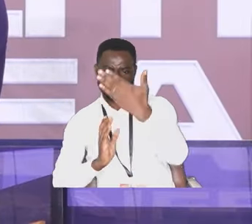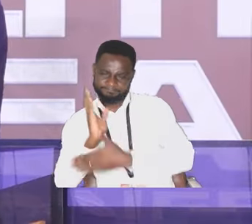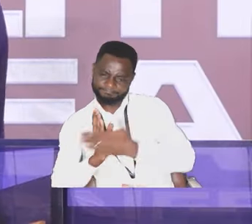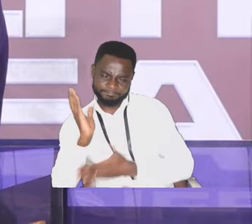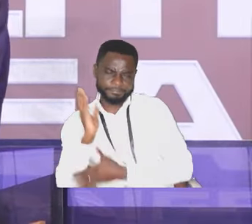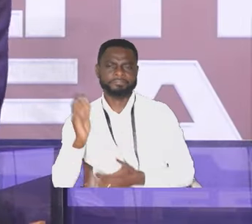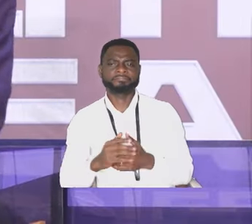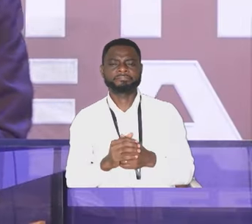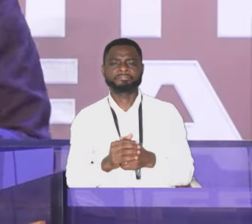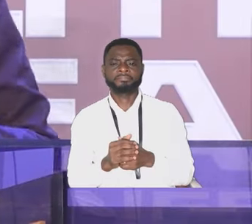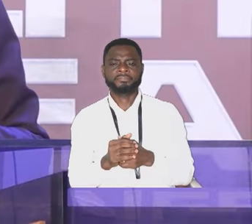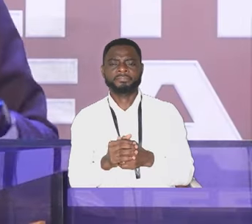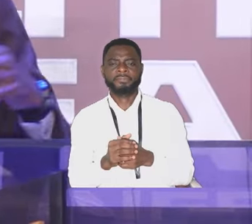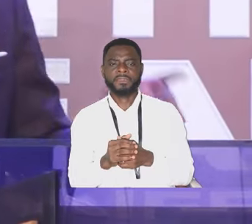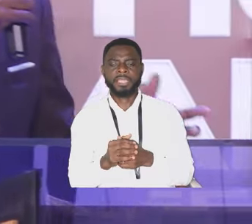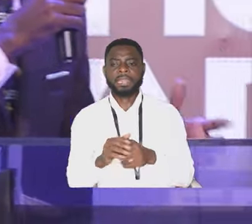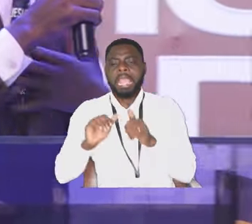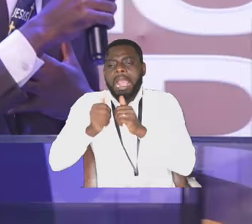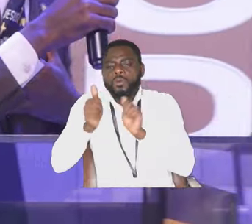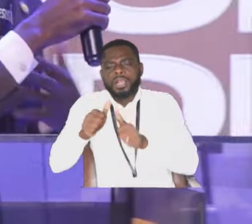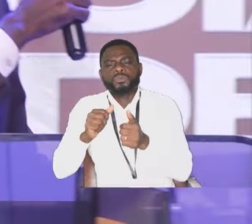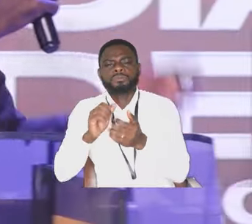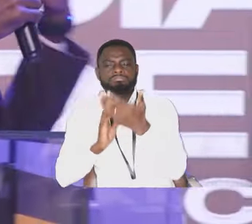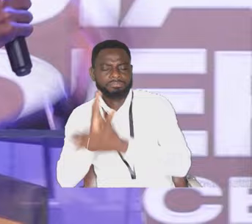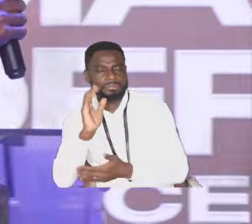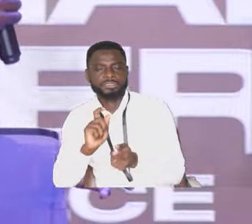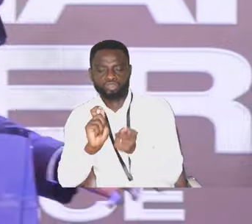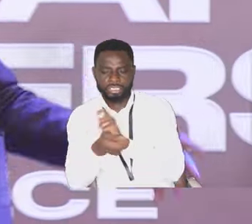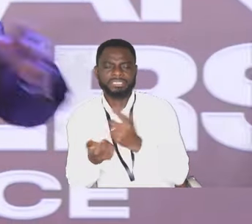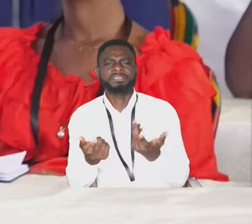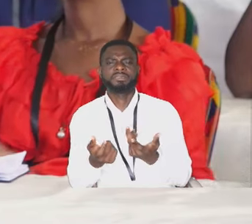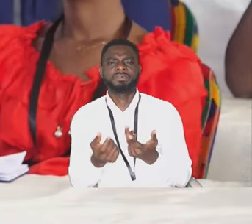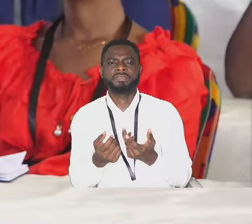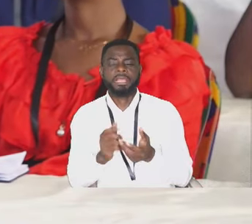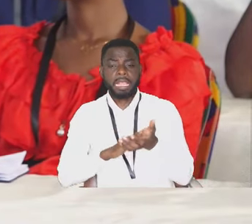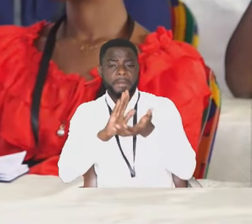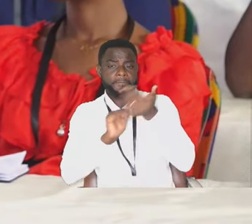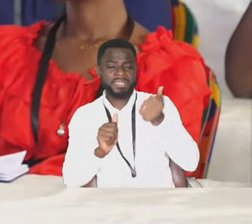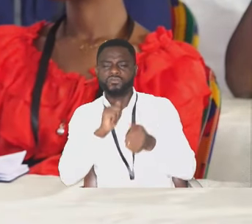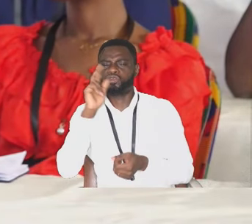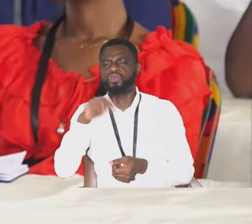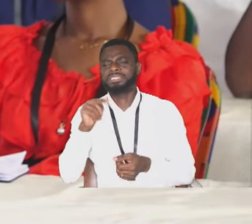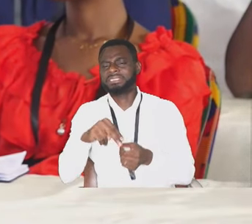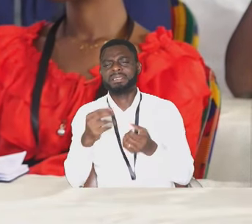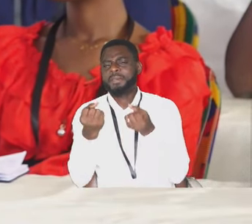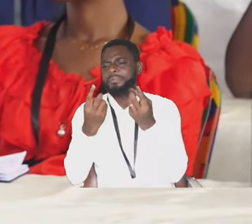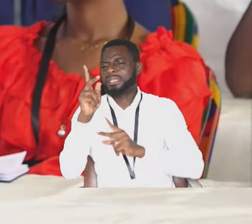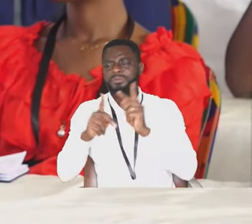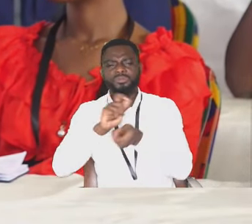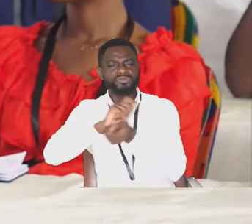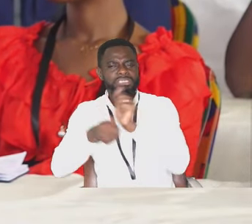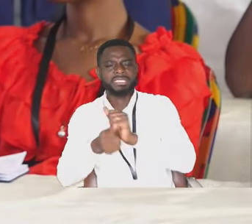And the person to correct it is you. Look, brothers and sisters, for me, I believe that we don't even need many people to change the dynamics of